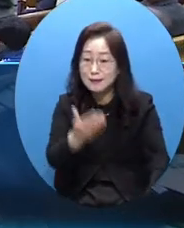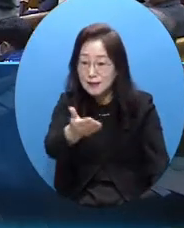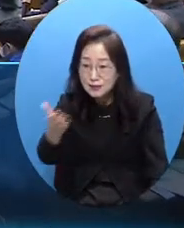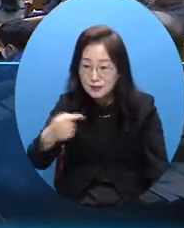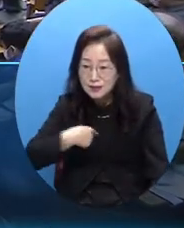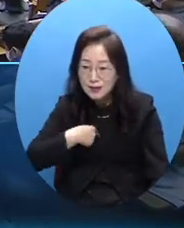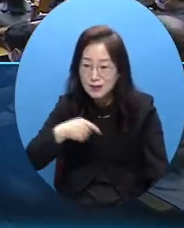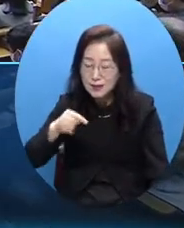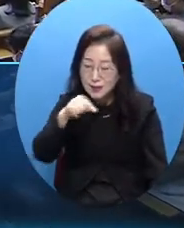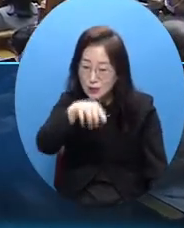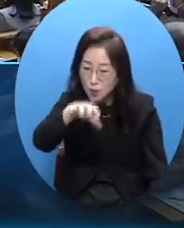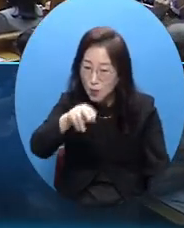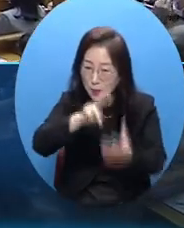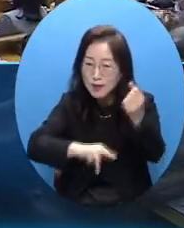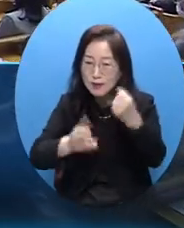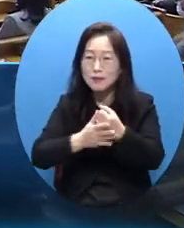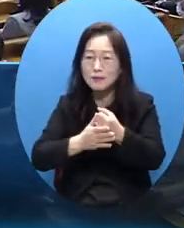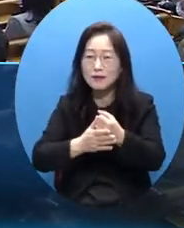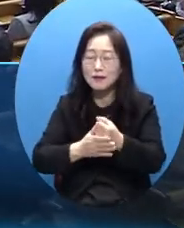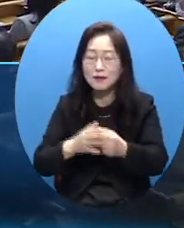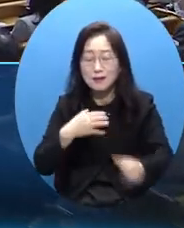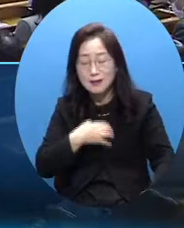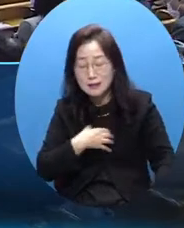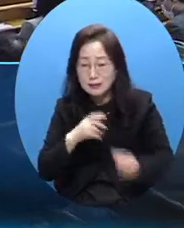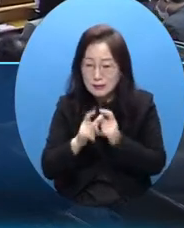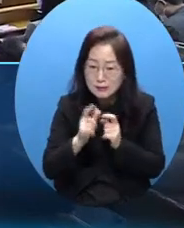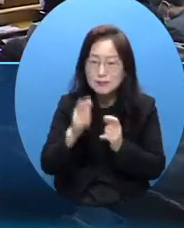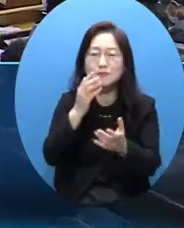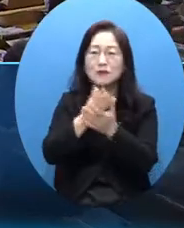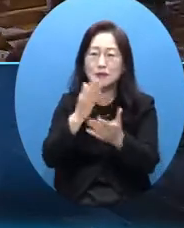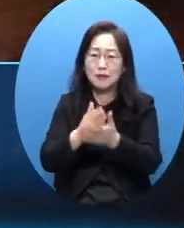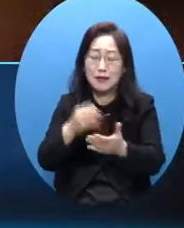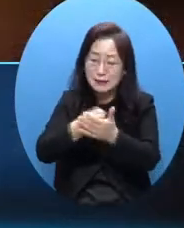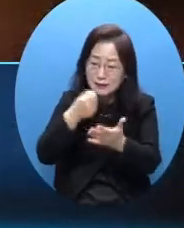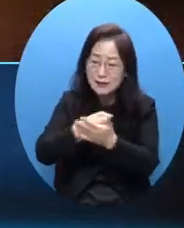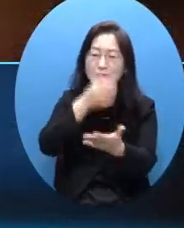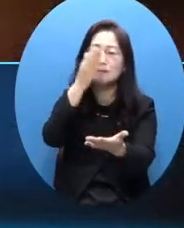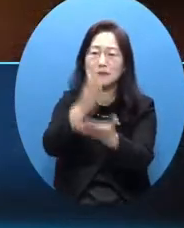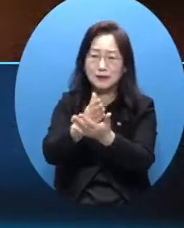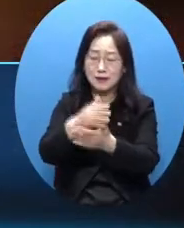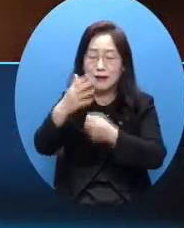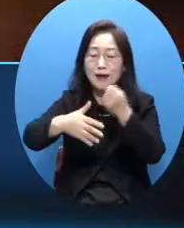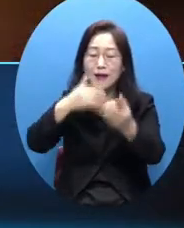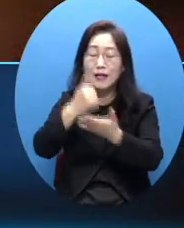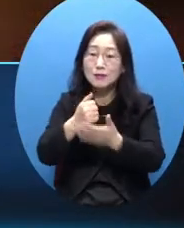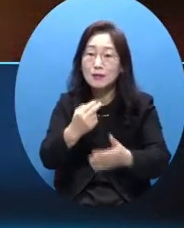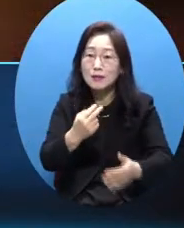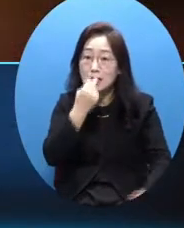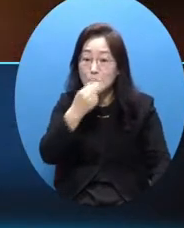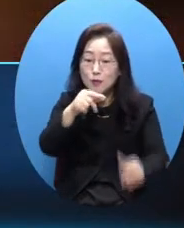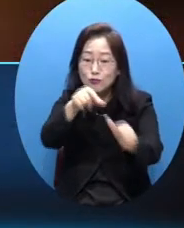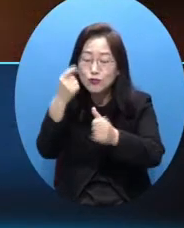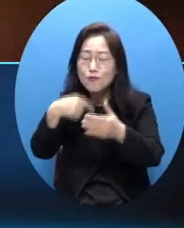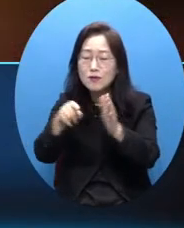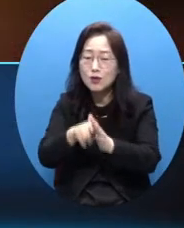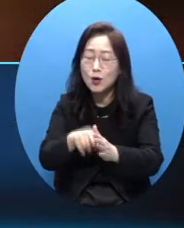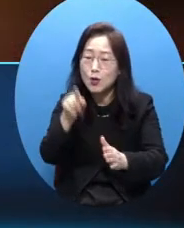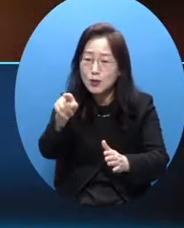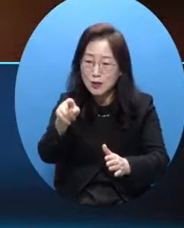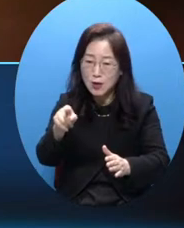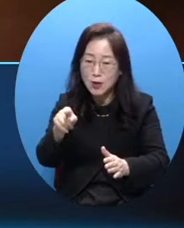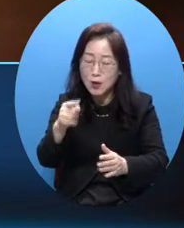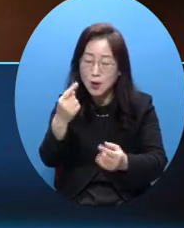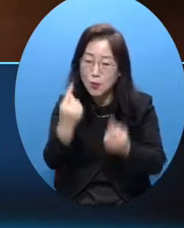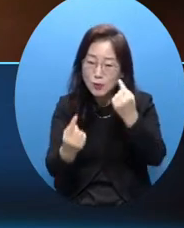5 and 8 say and now do not be distressed and do not be angry with yourselves for selling me here because it was to save